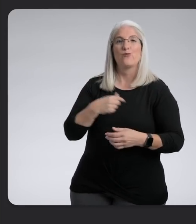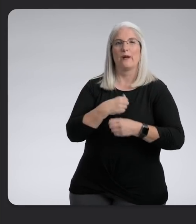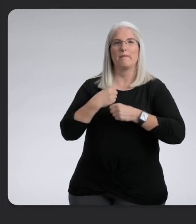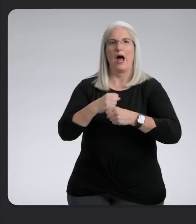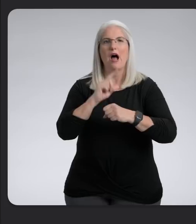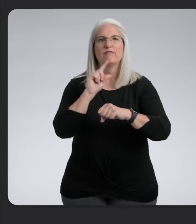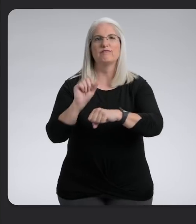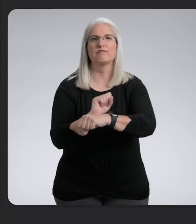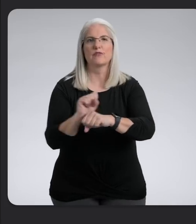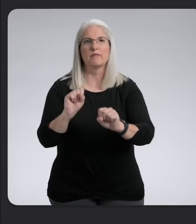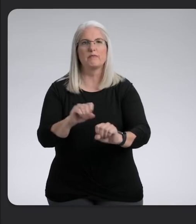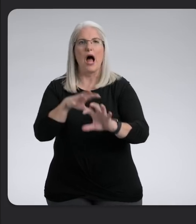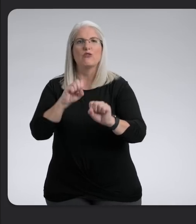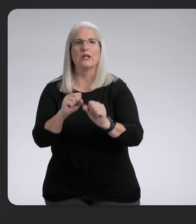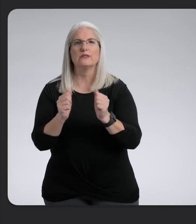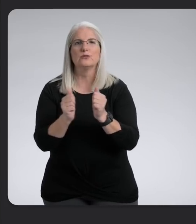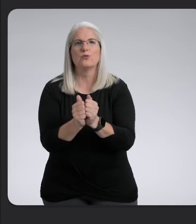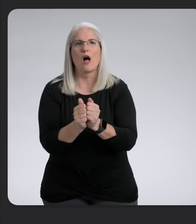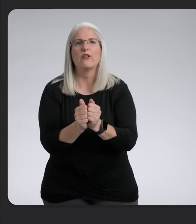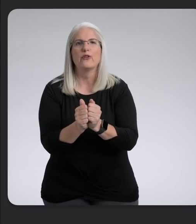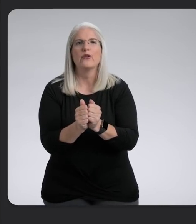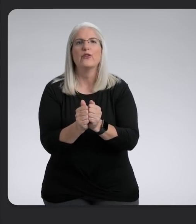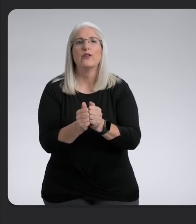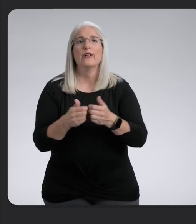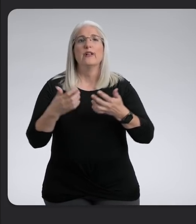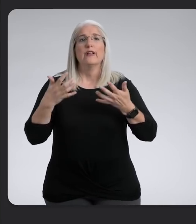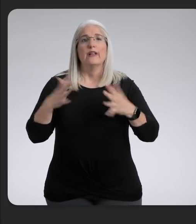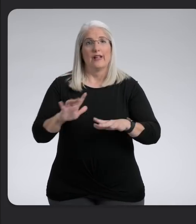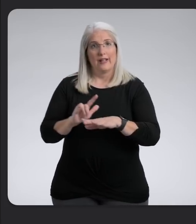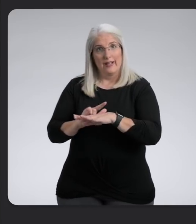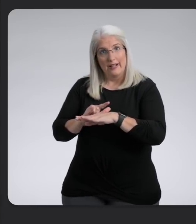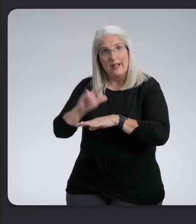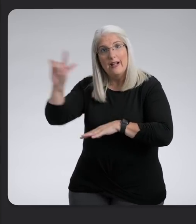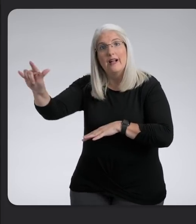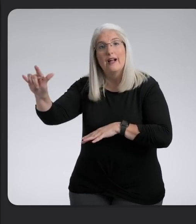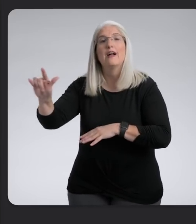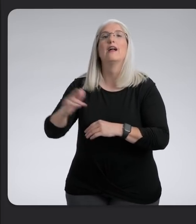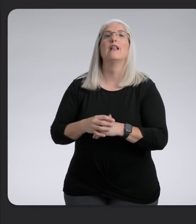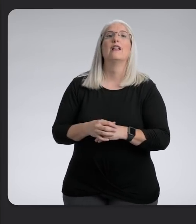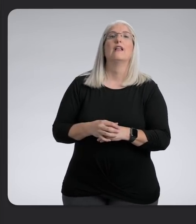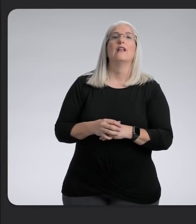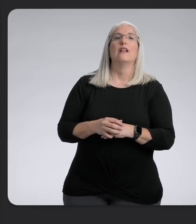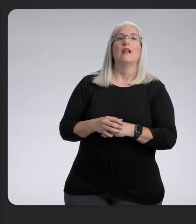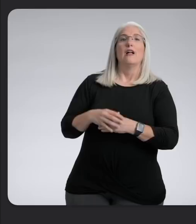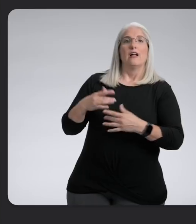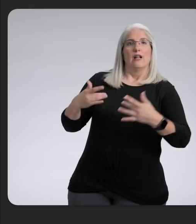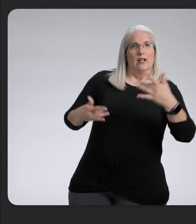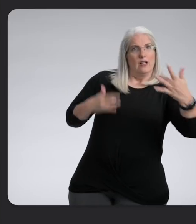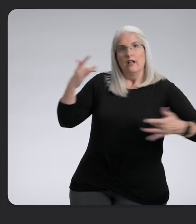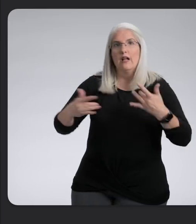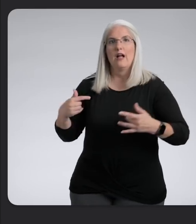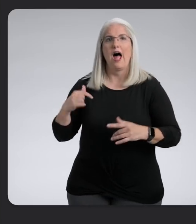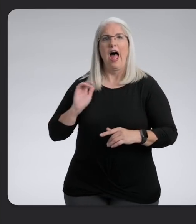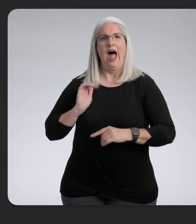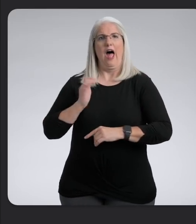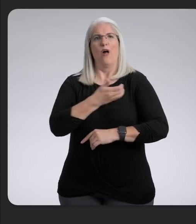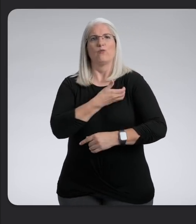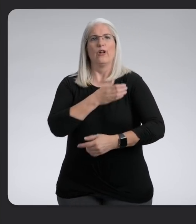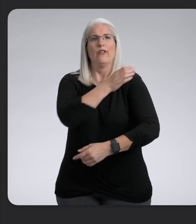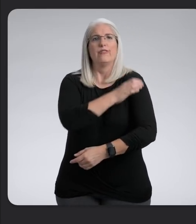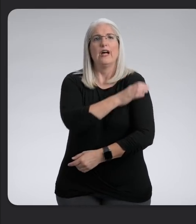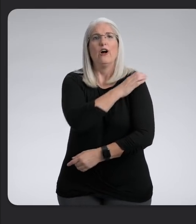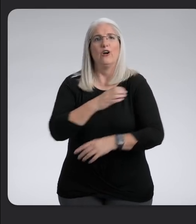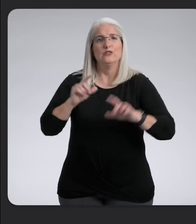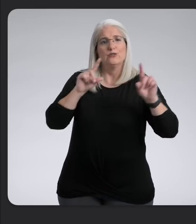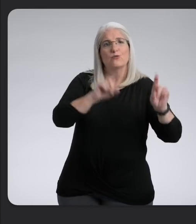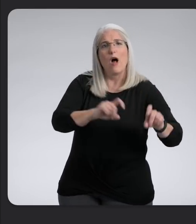We left Cupertino invigorated, and guess what? Our clinical trial was able to